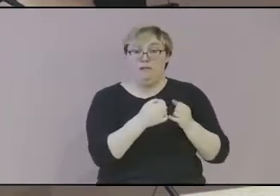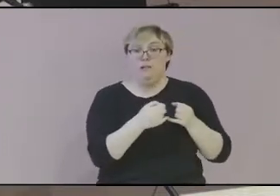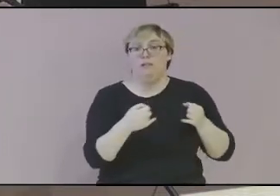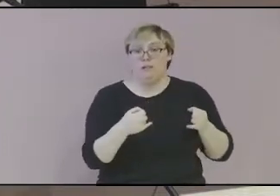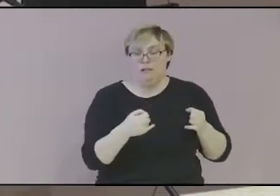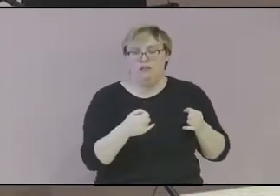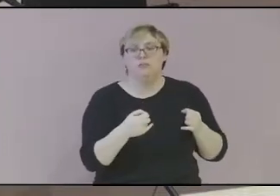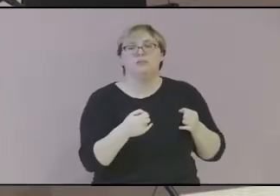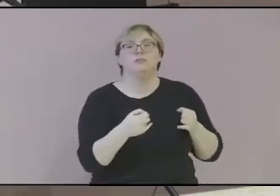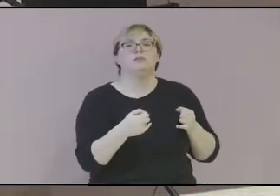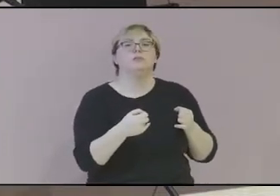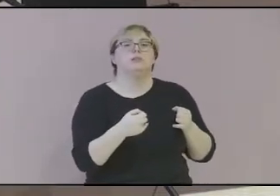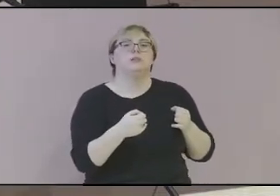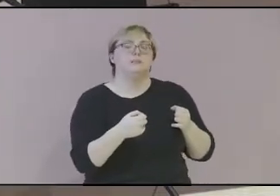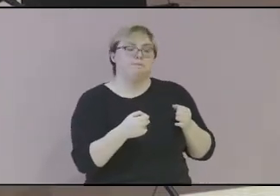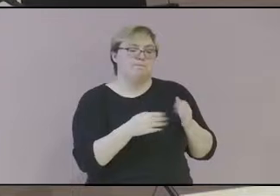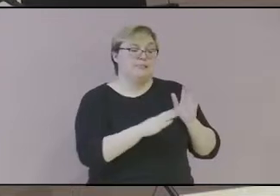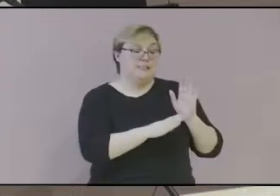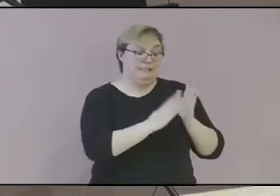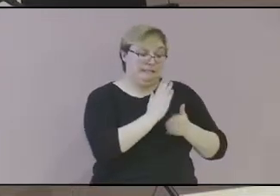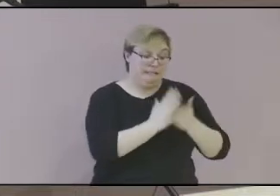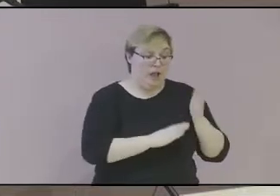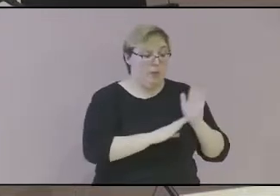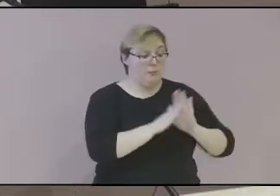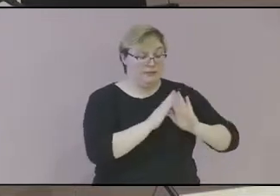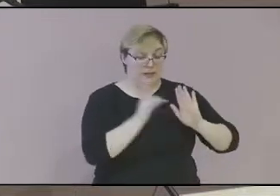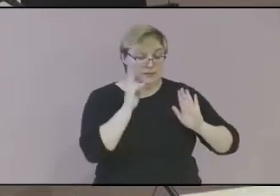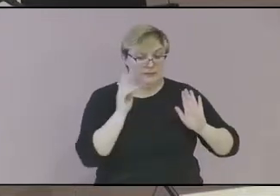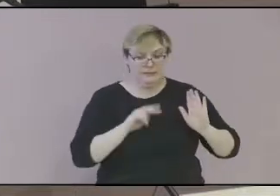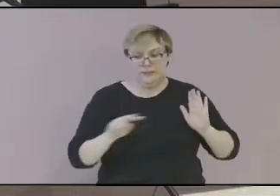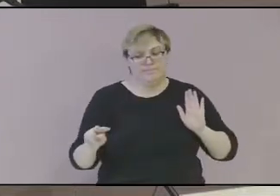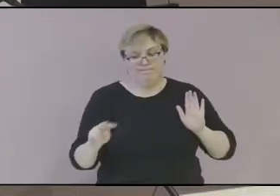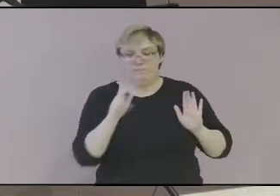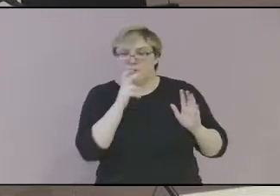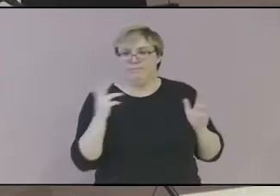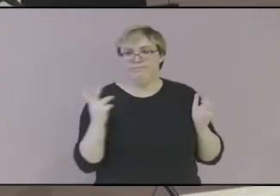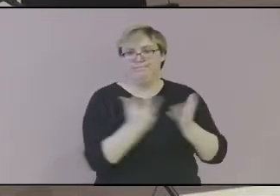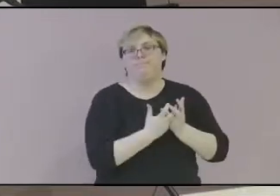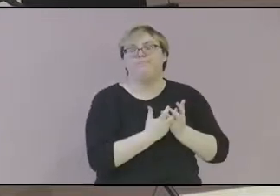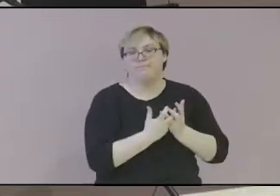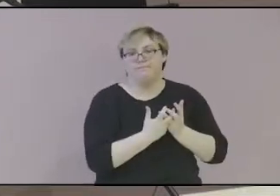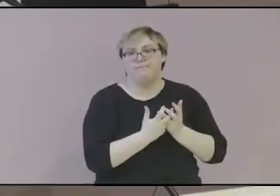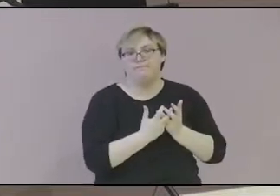who would have received it during non-pandemic times. This doctor hadn't been